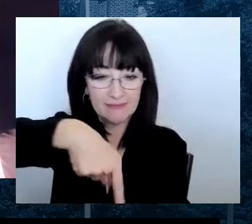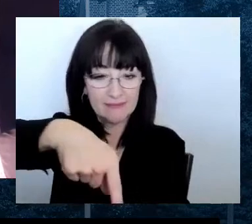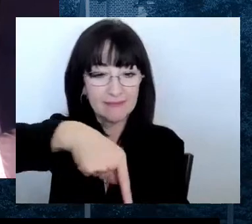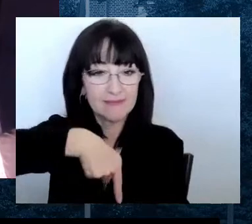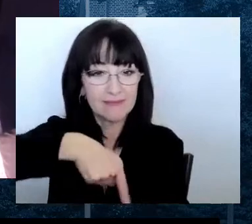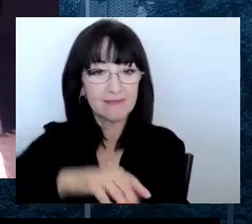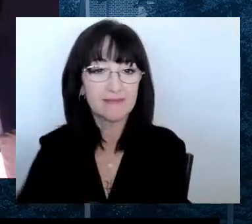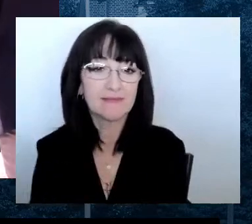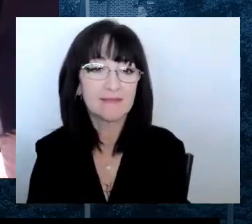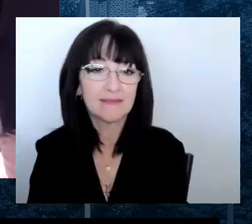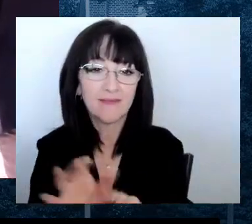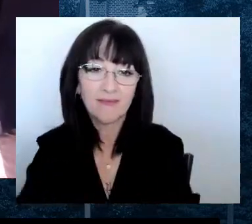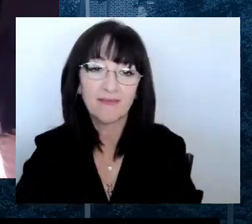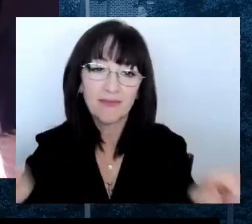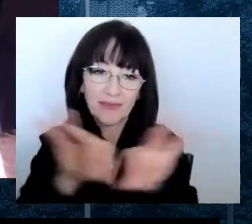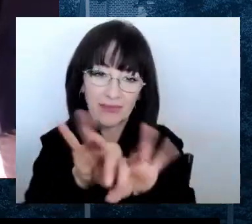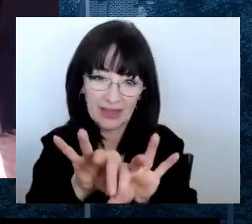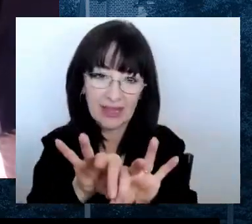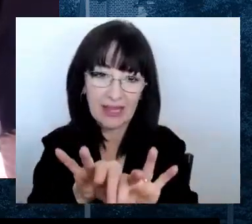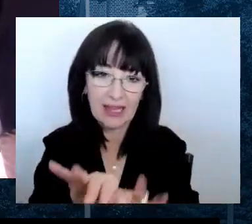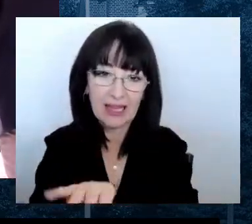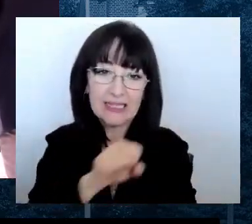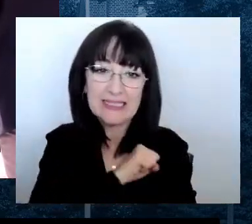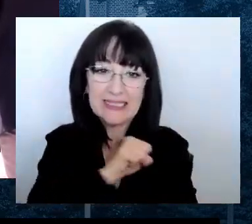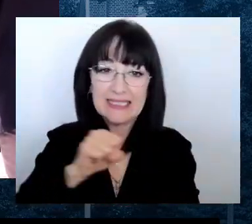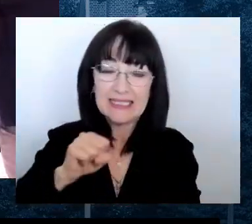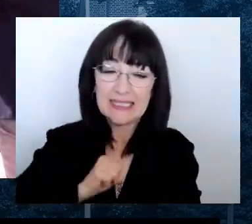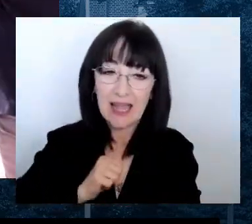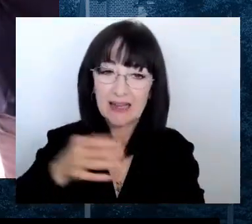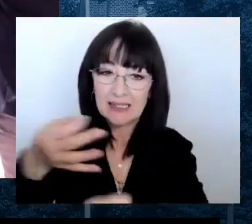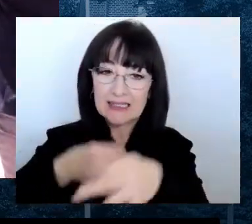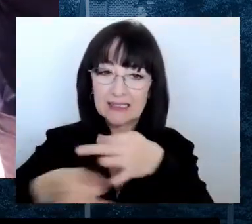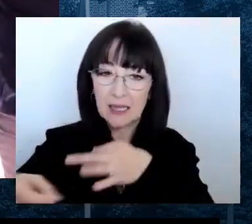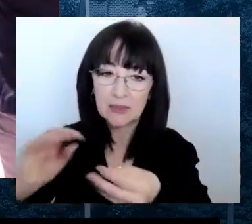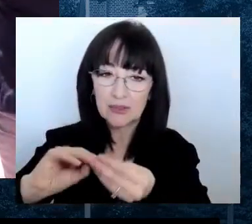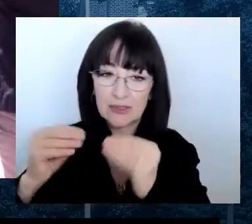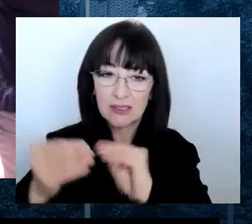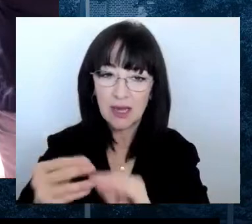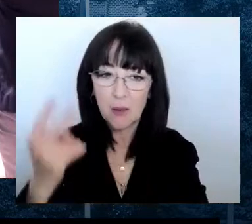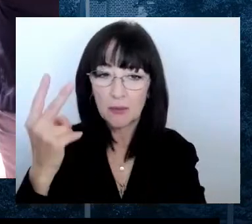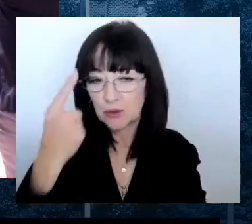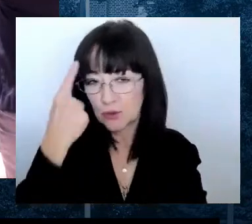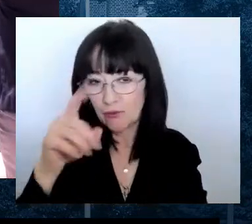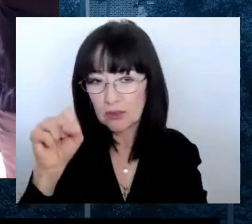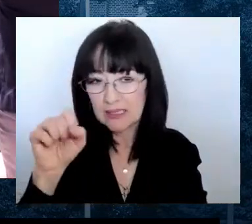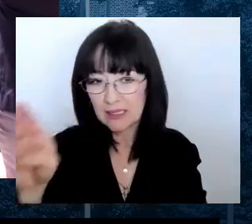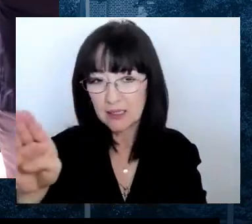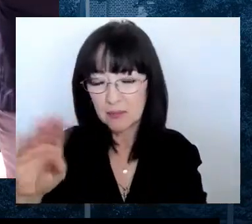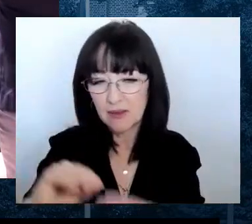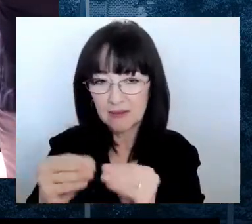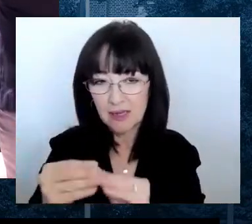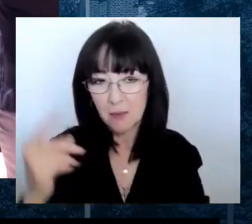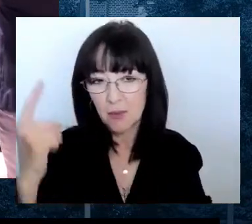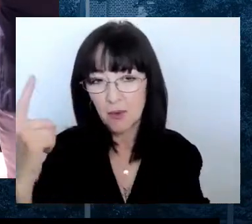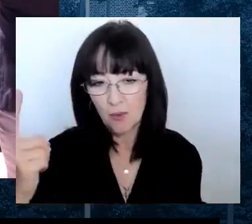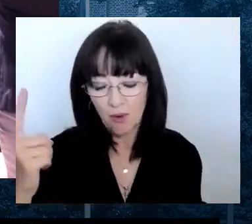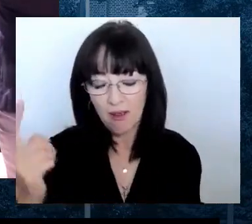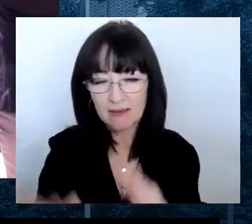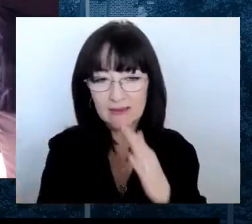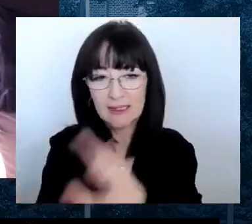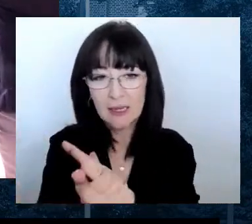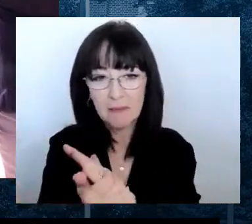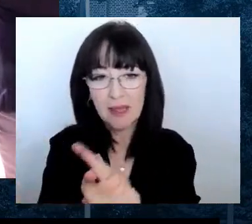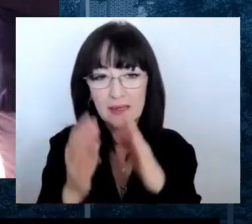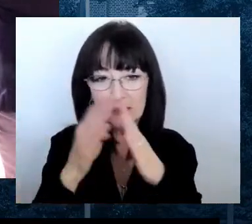importantly, Senate Substitute Number 2 for Senate Bill Number 1 as amended by House